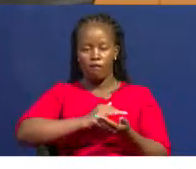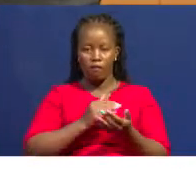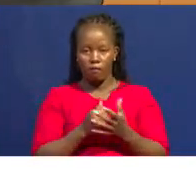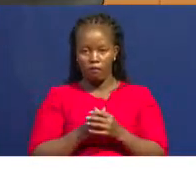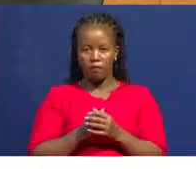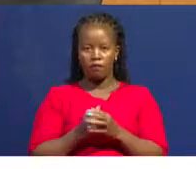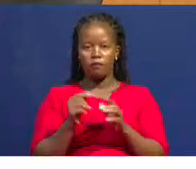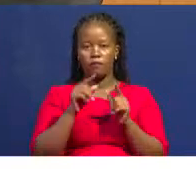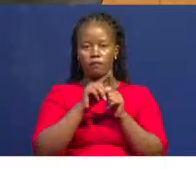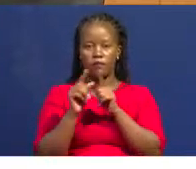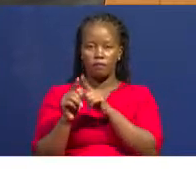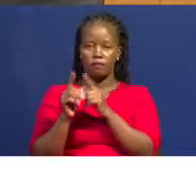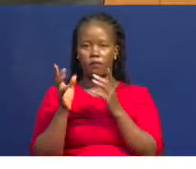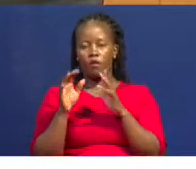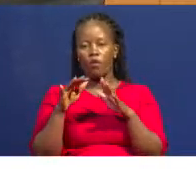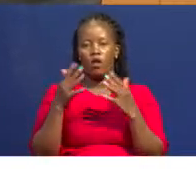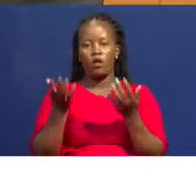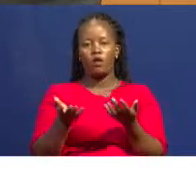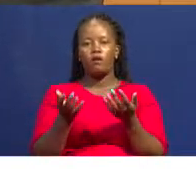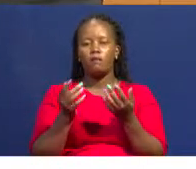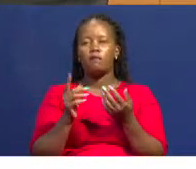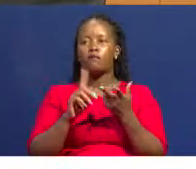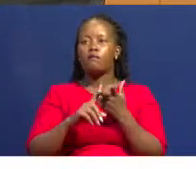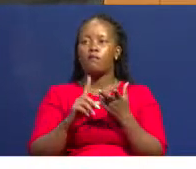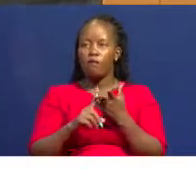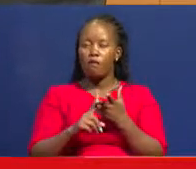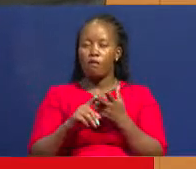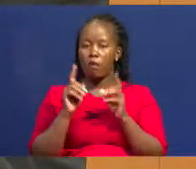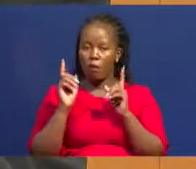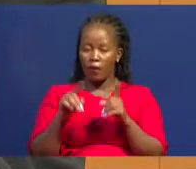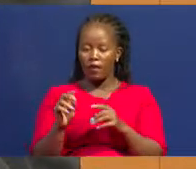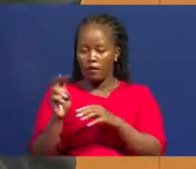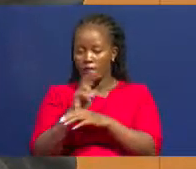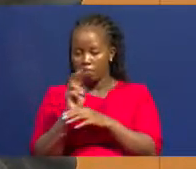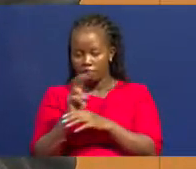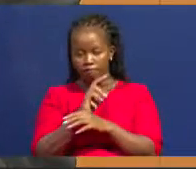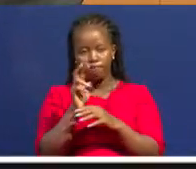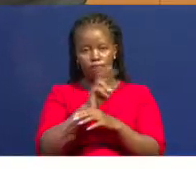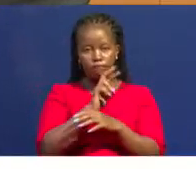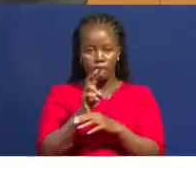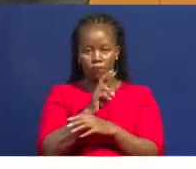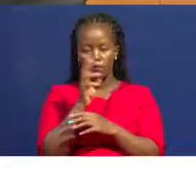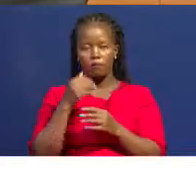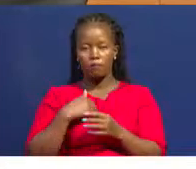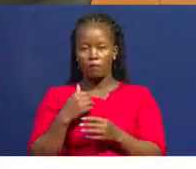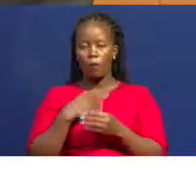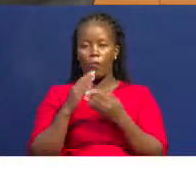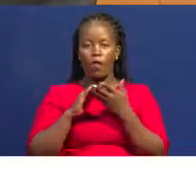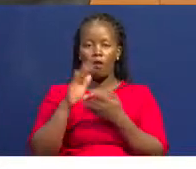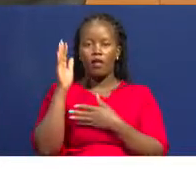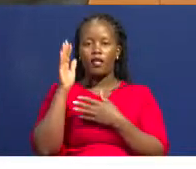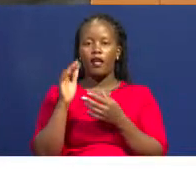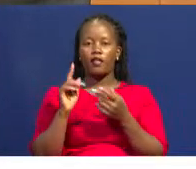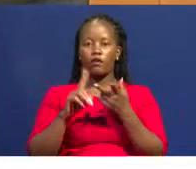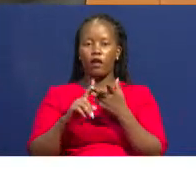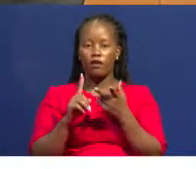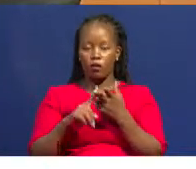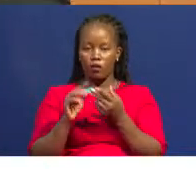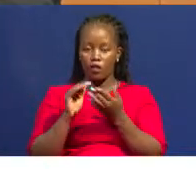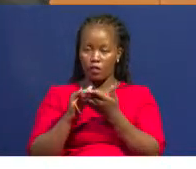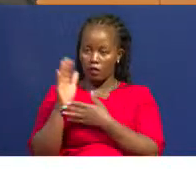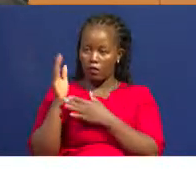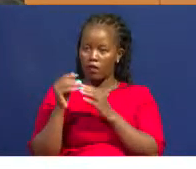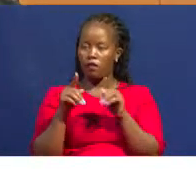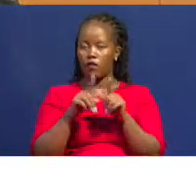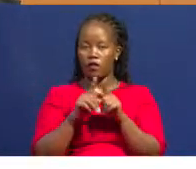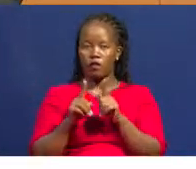qualifications of our drivers? What are the qualifications of the inspectors in those inspection centers? Because that is a key thing, and we want to follow that, and we are going to follow that.